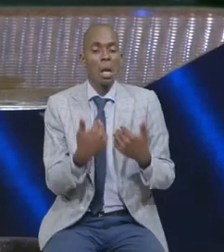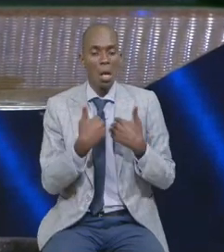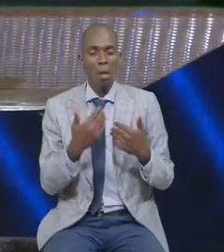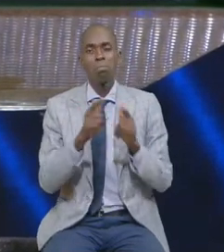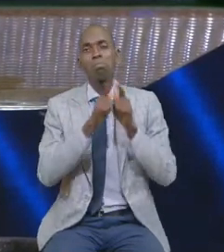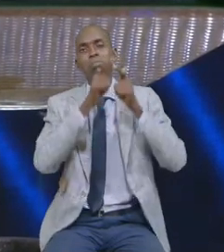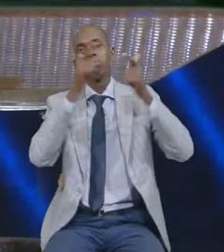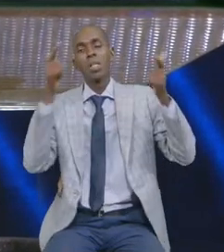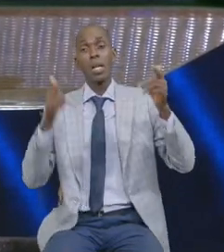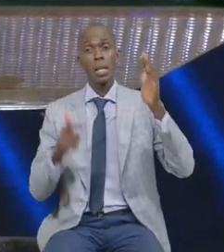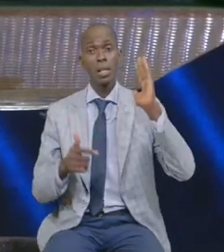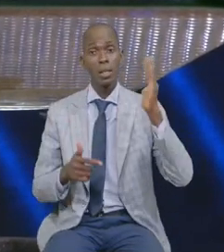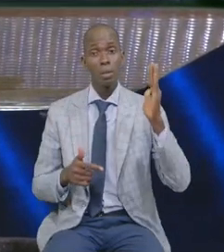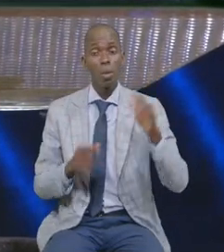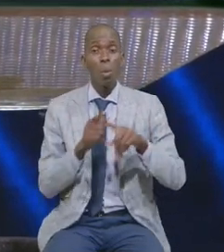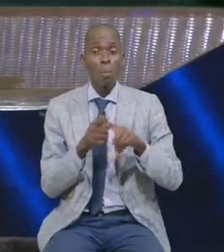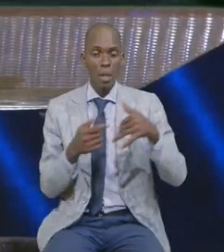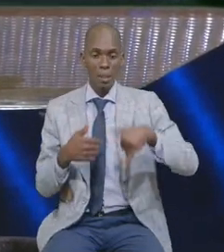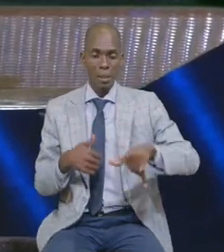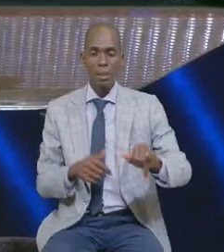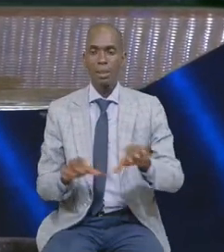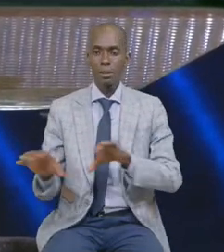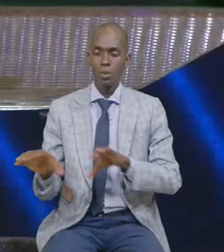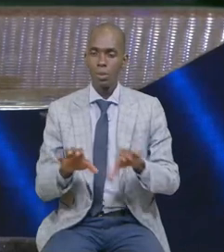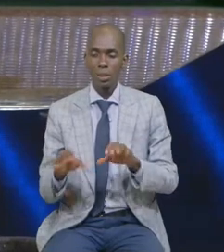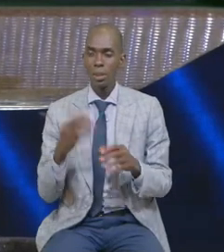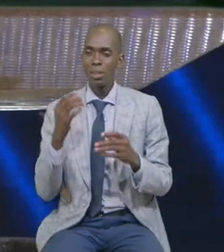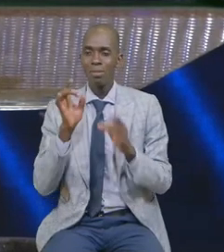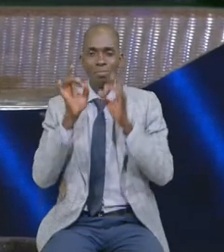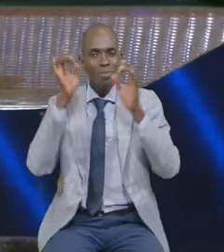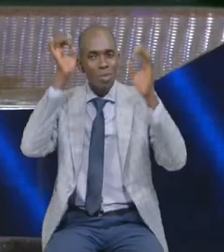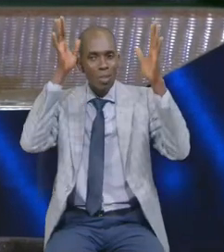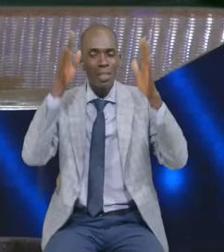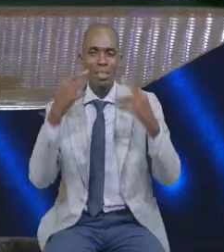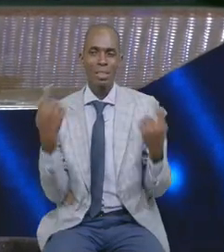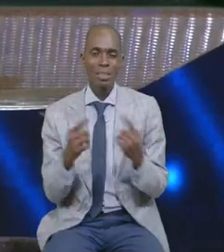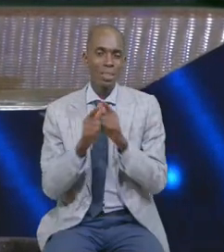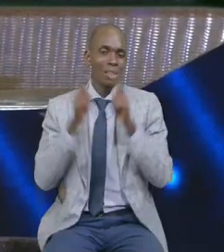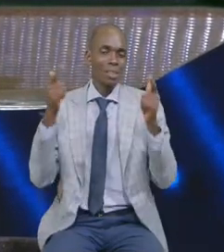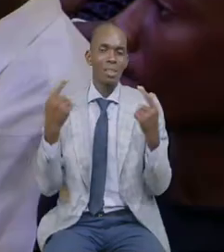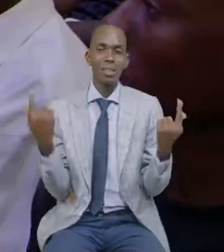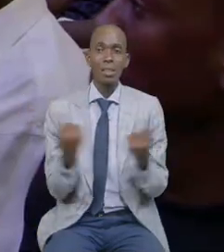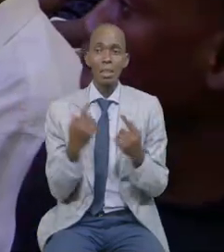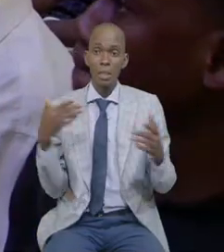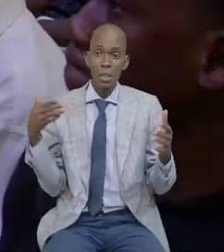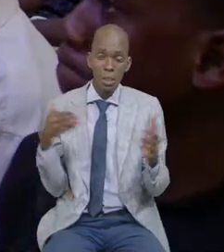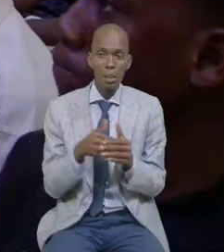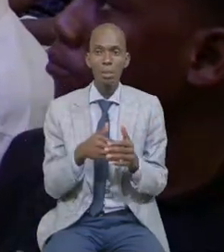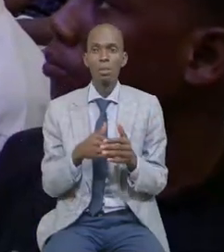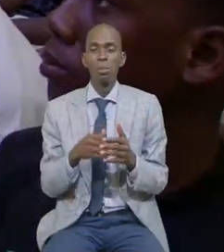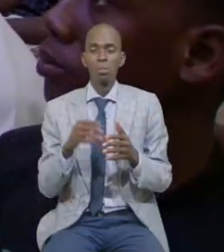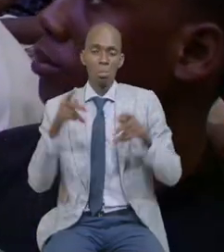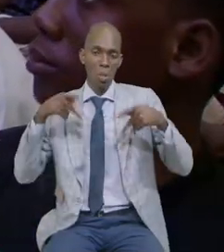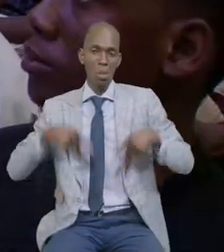and yet is still committing terrible sins and great sins in his or her personal life.